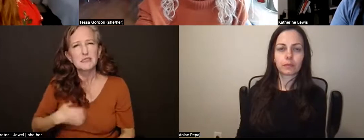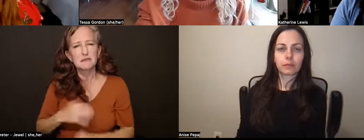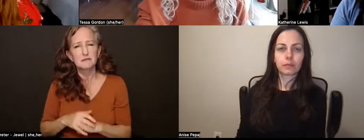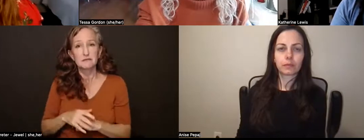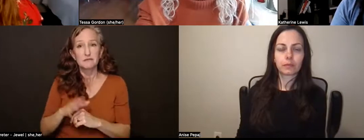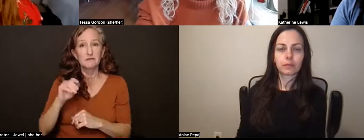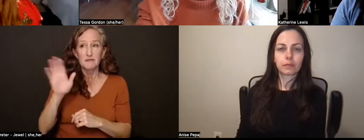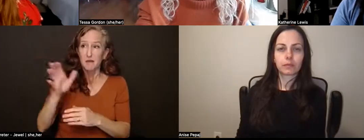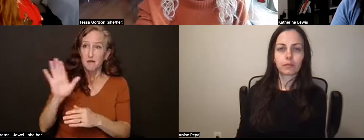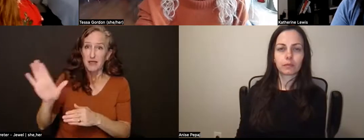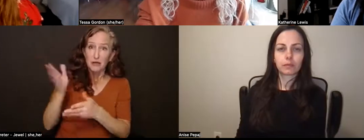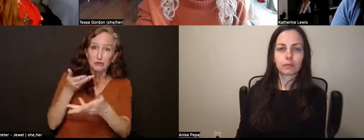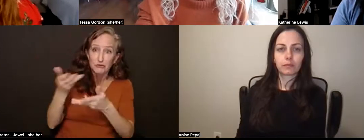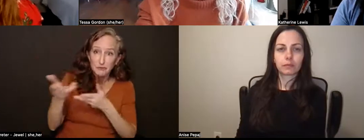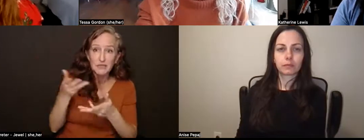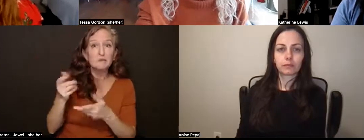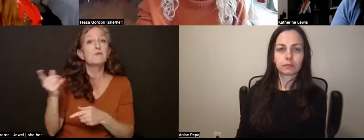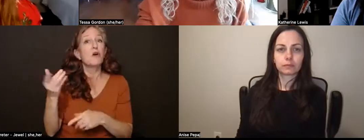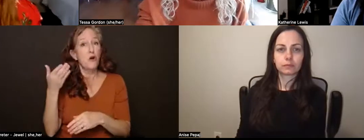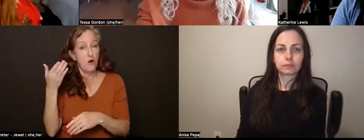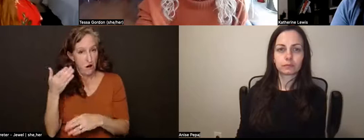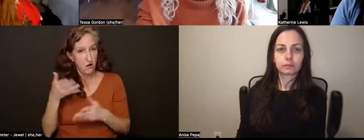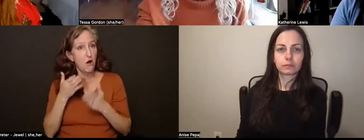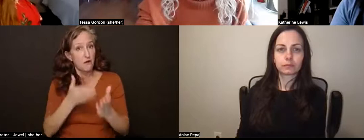was offered a stay in